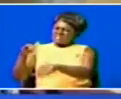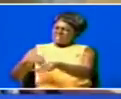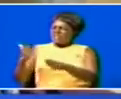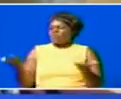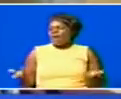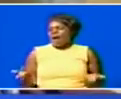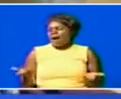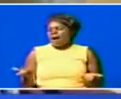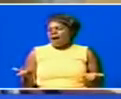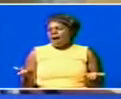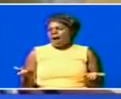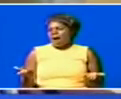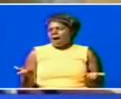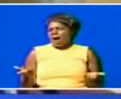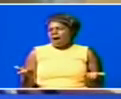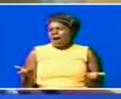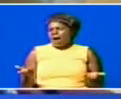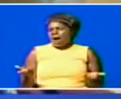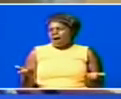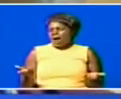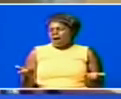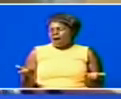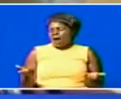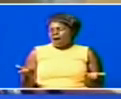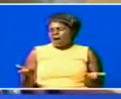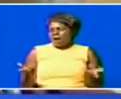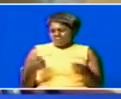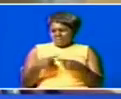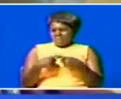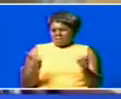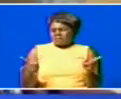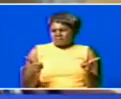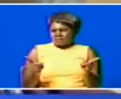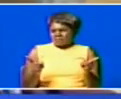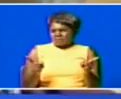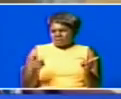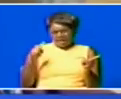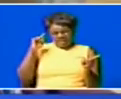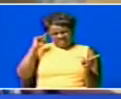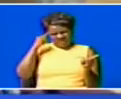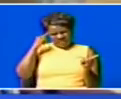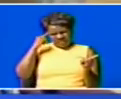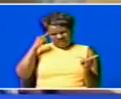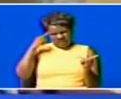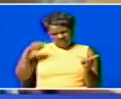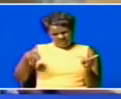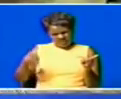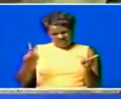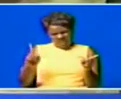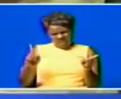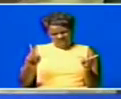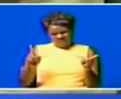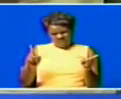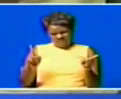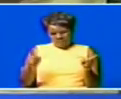wapi? Kamba sina mahali pa kushikwa. Lakini nafikiri ya hakuwa riski yangu.